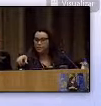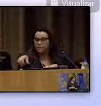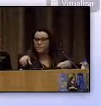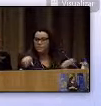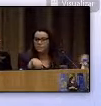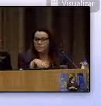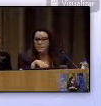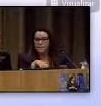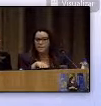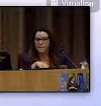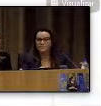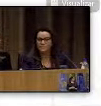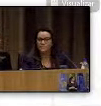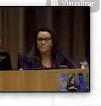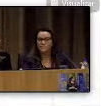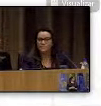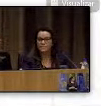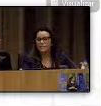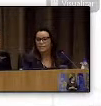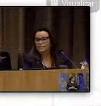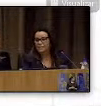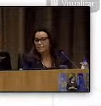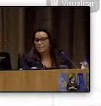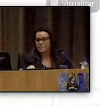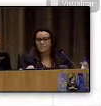institution that was initially,